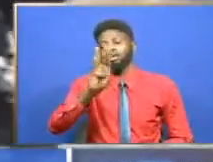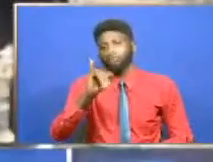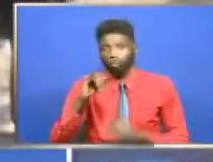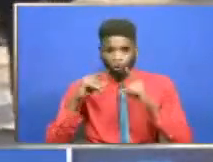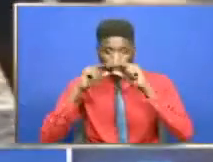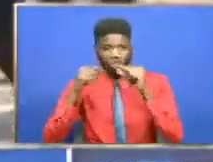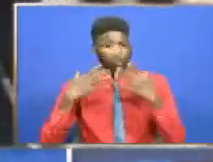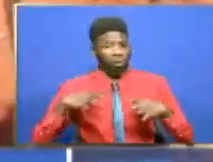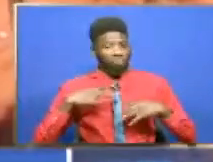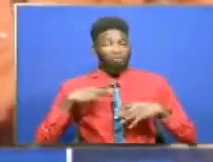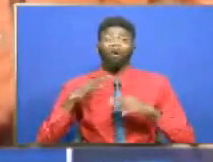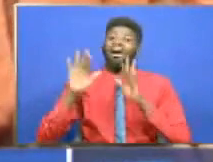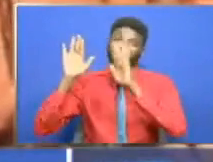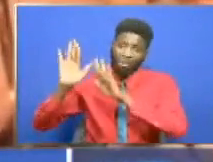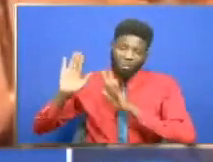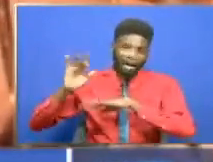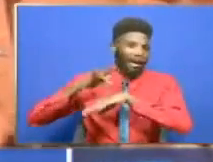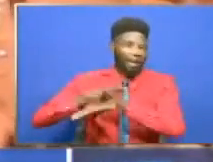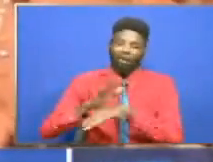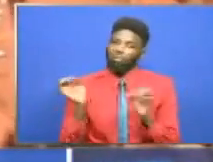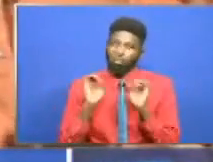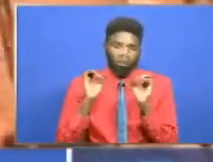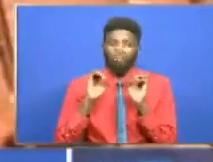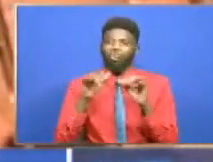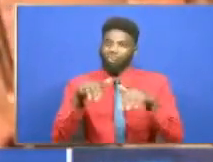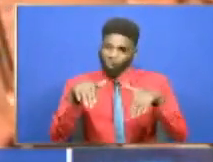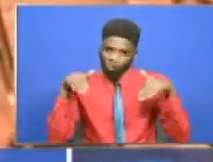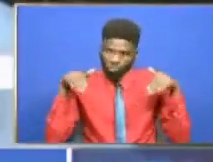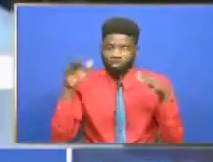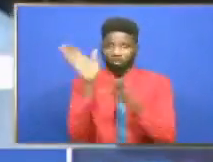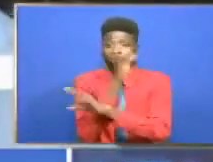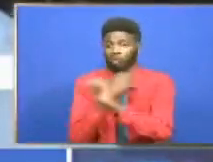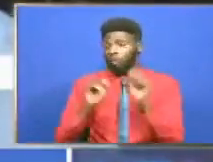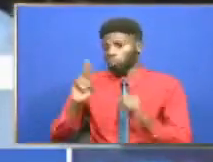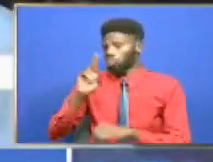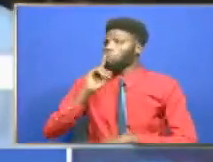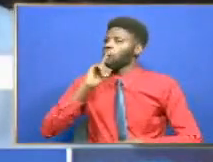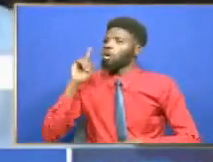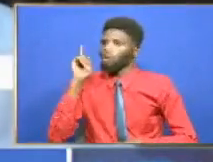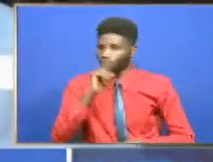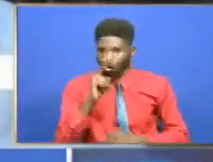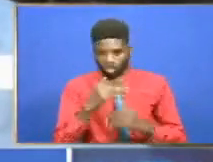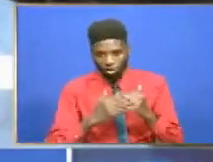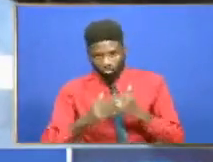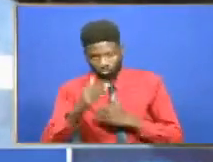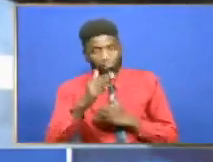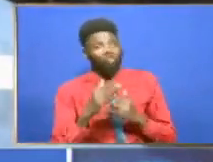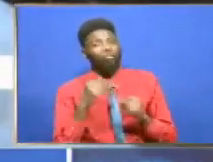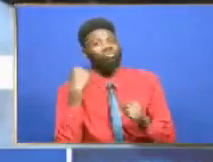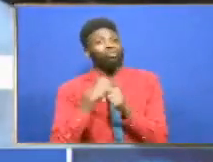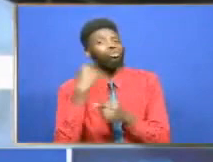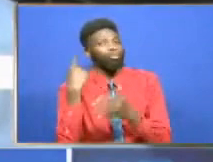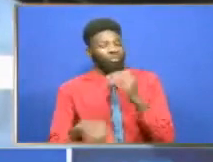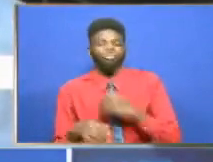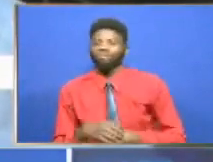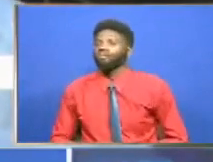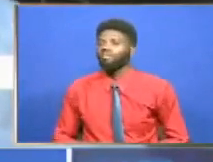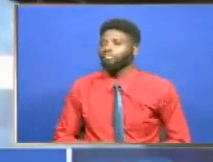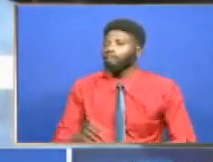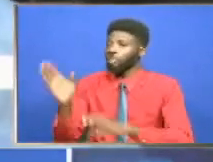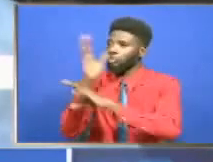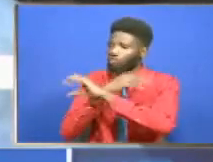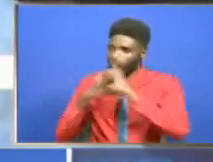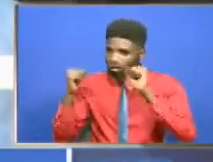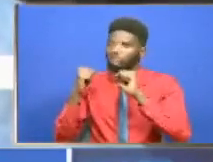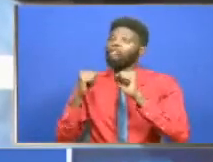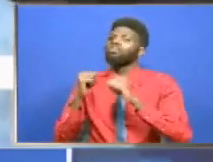wait for President Kenyatta to give a political direction. The president has been preaching. Anybody who cares to listen to the president and will